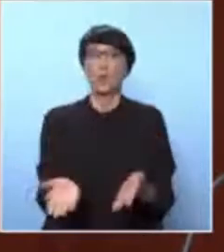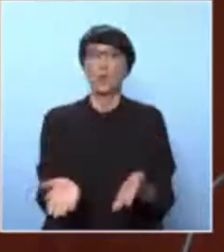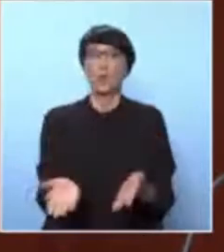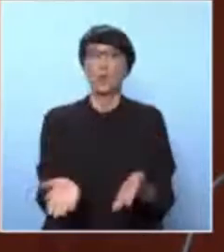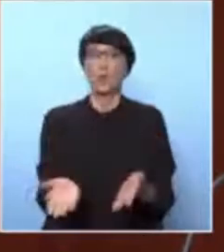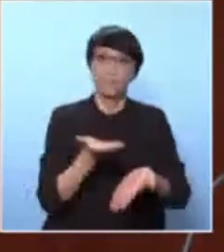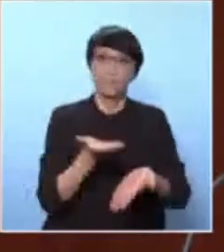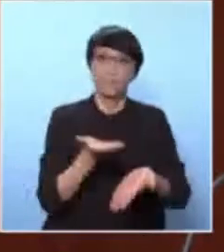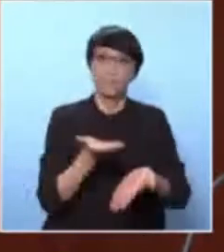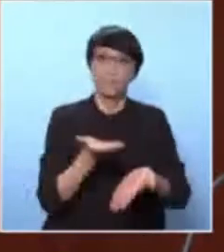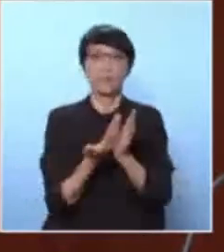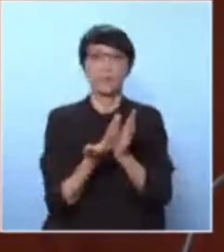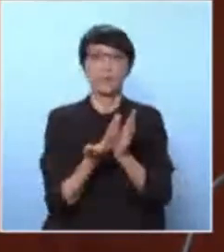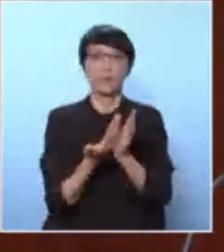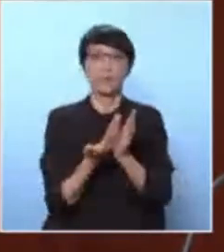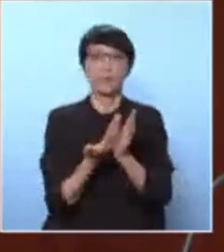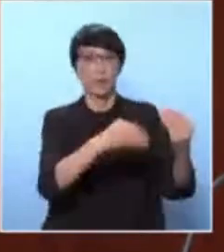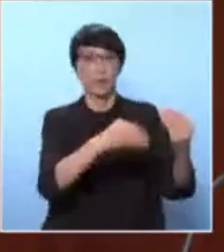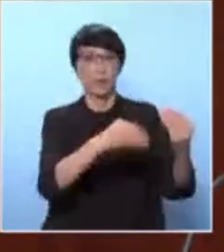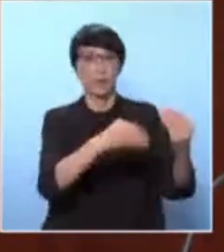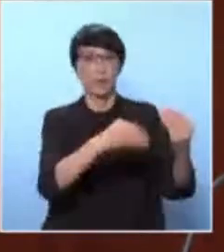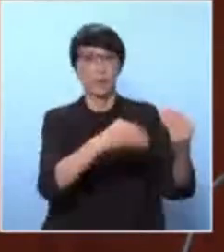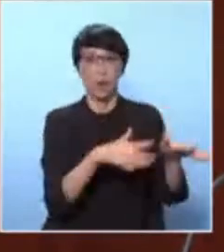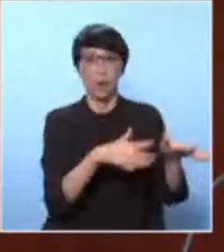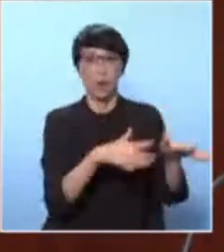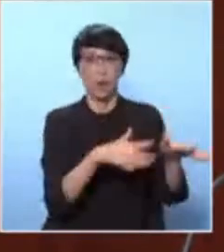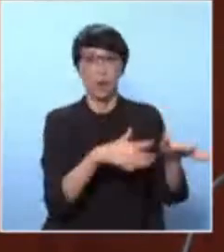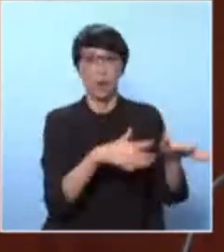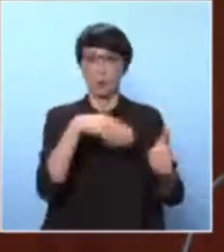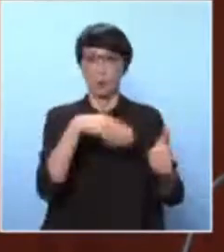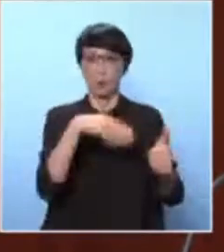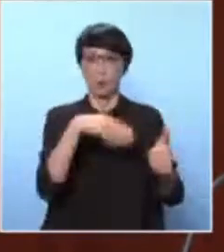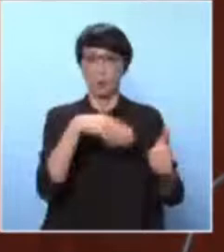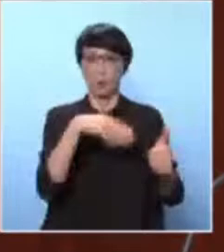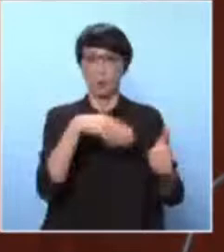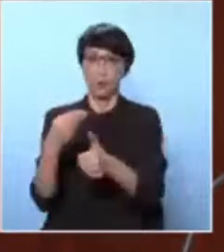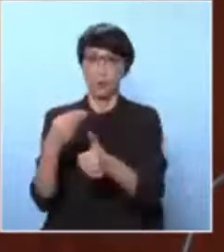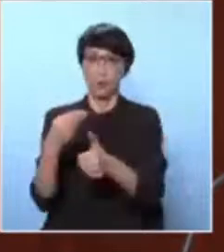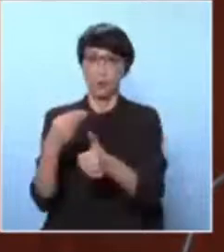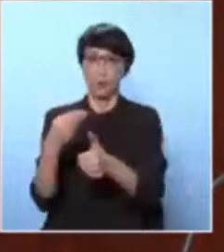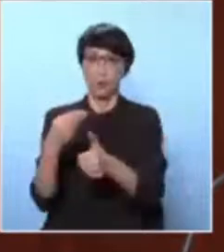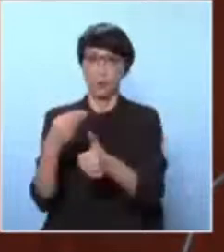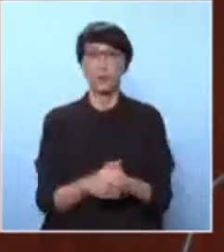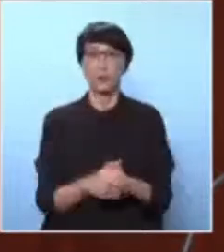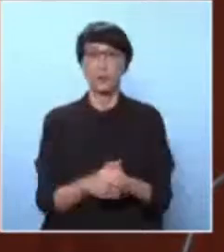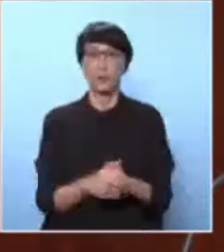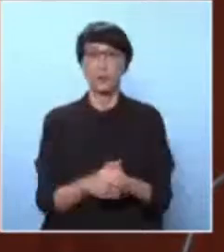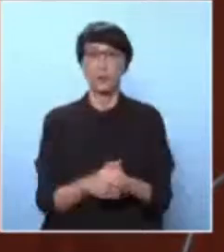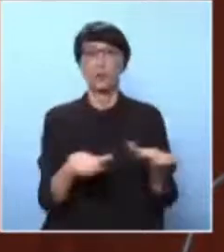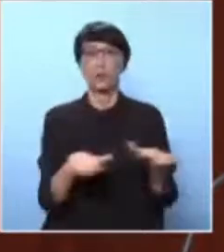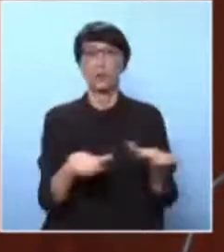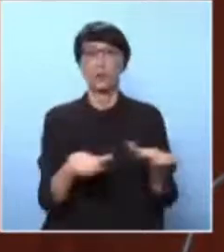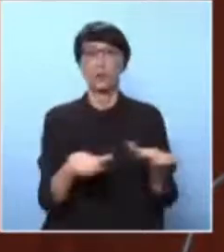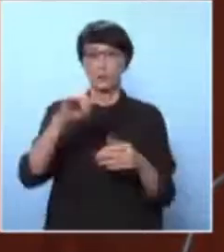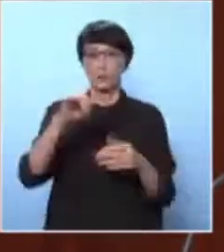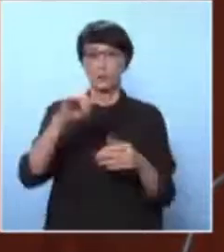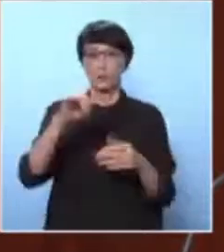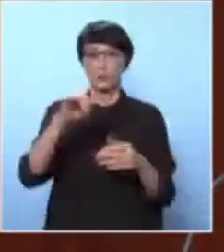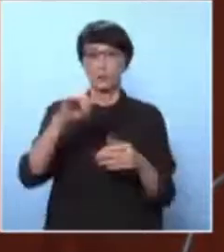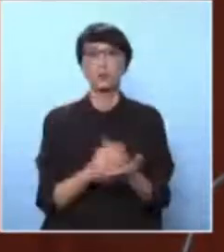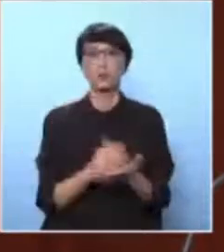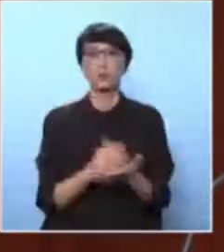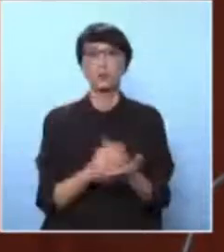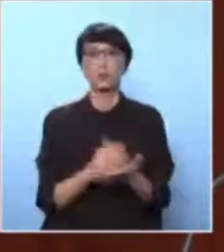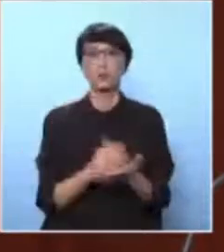programs to strengthen the training of maritime talents. International Aviation Hub. The Hong Kong International